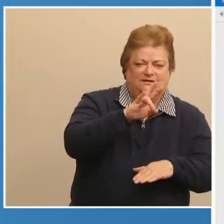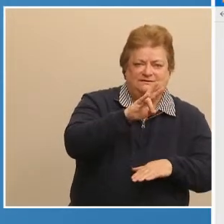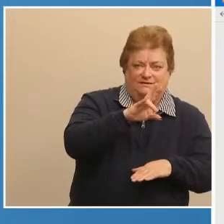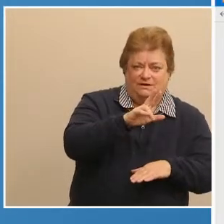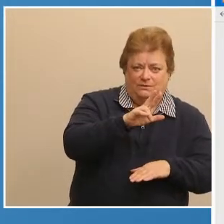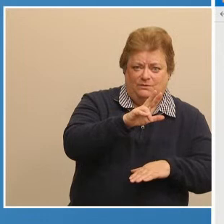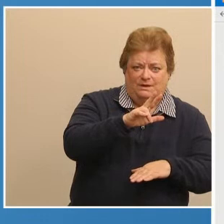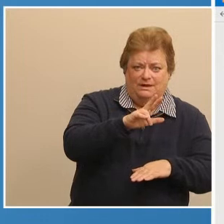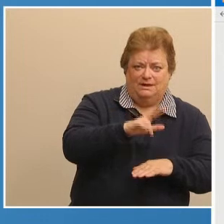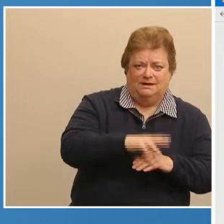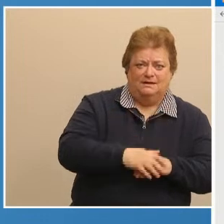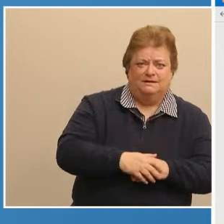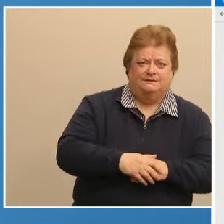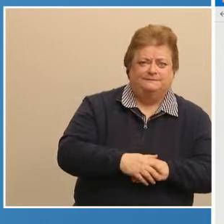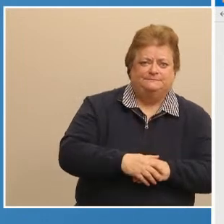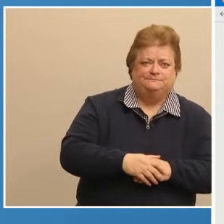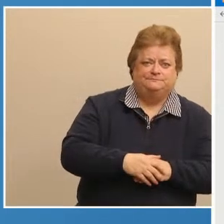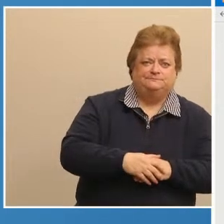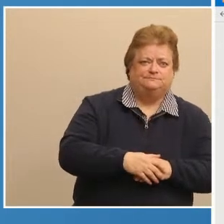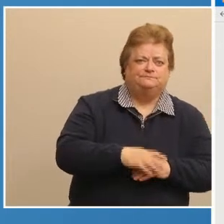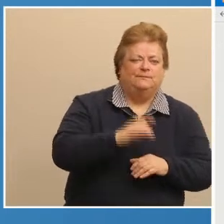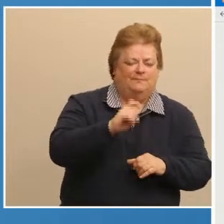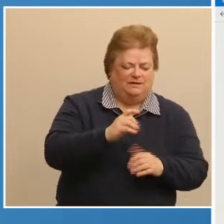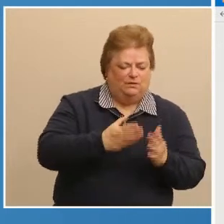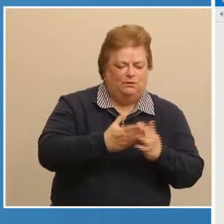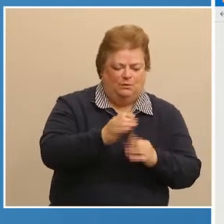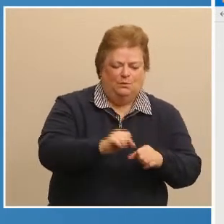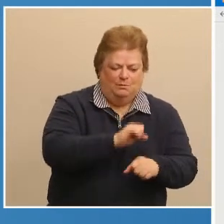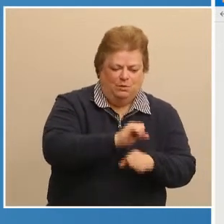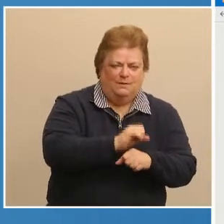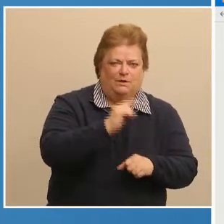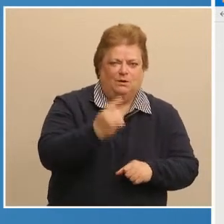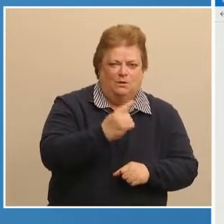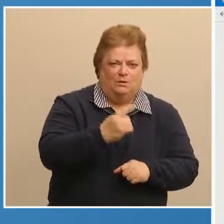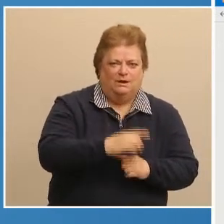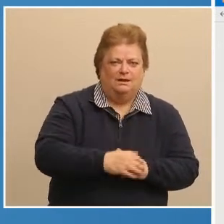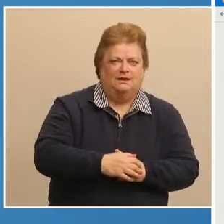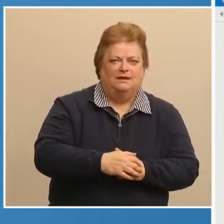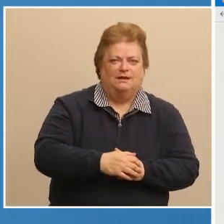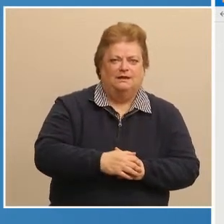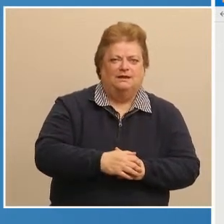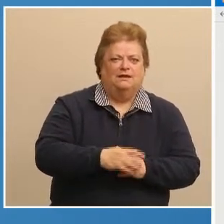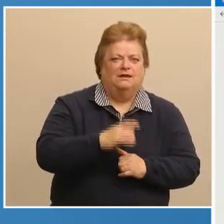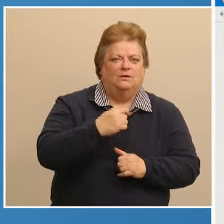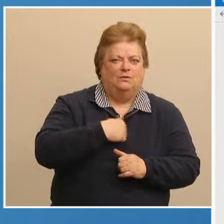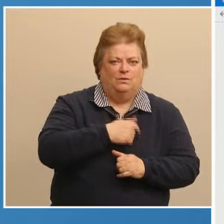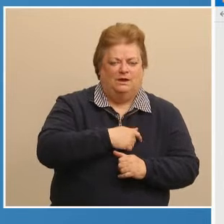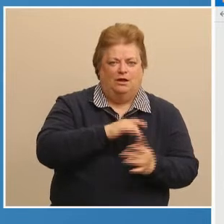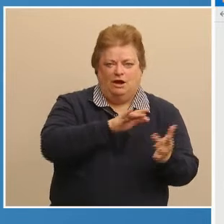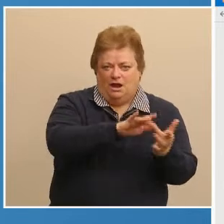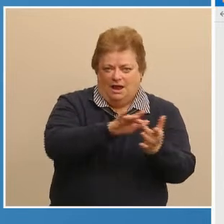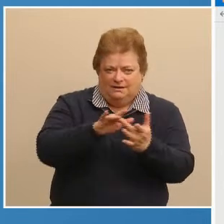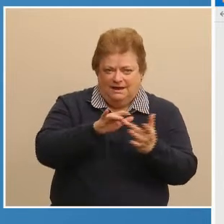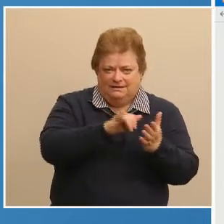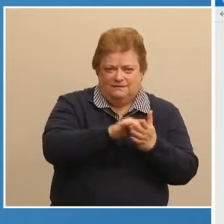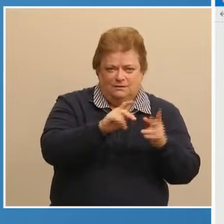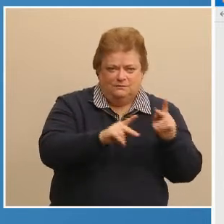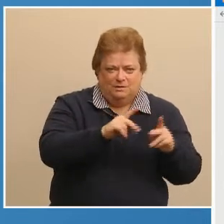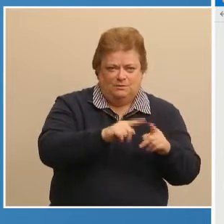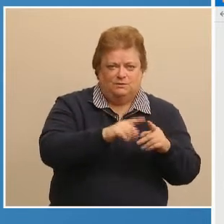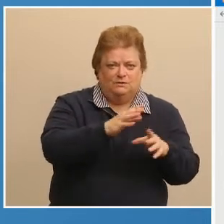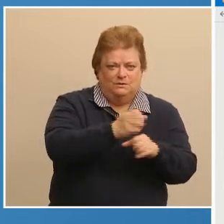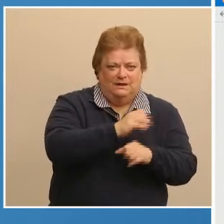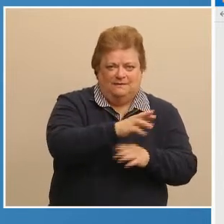73 years and older by appointment only. We are now contacting these individuals and getting